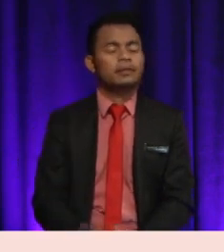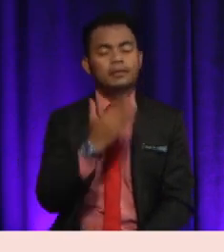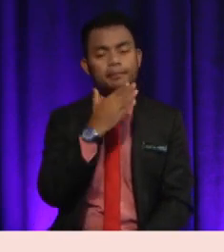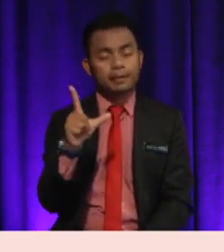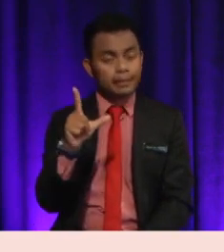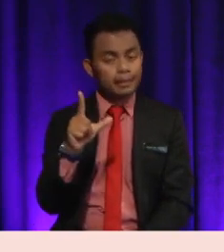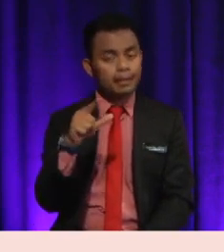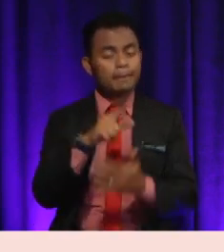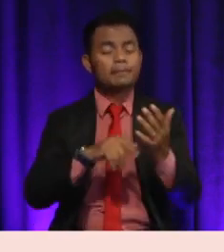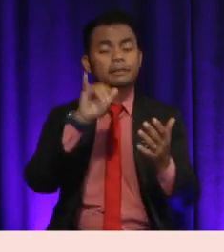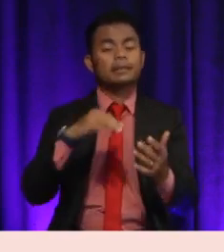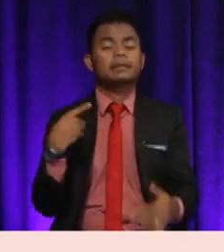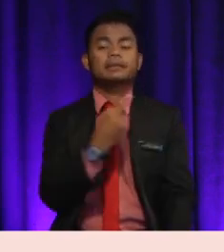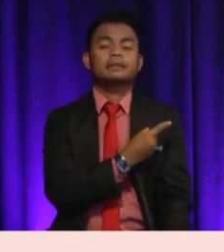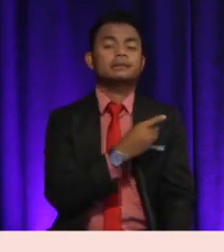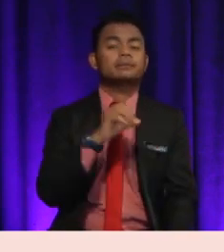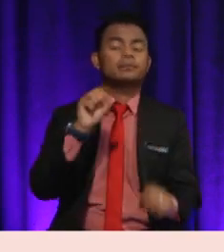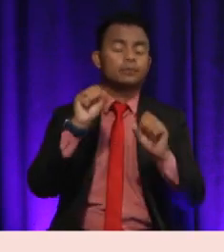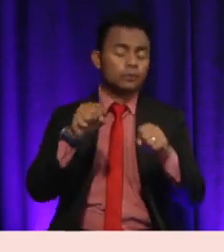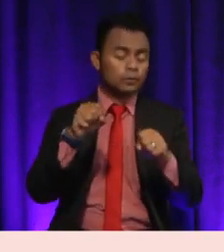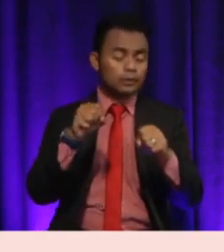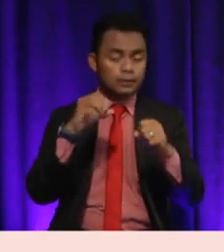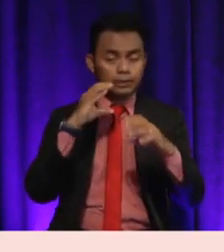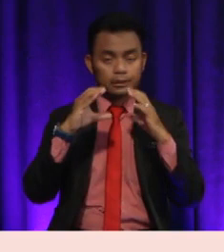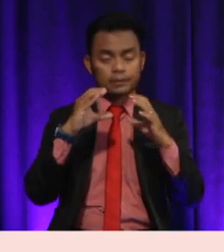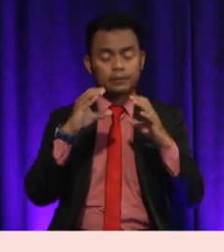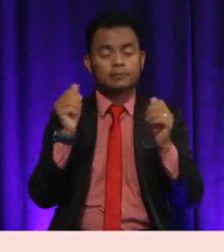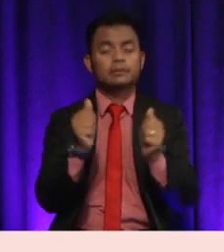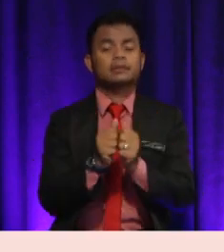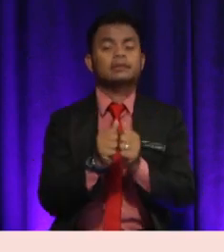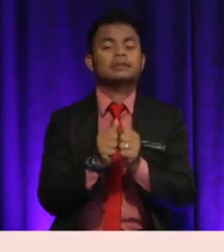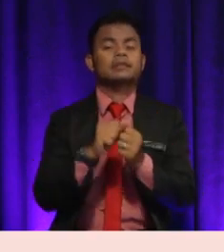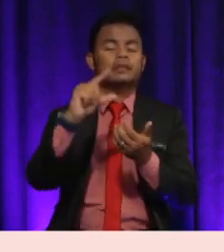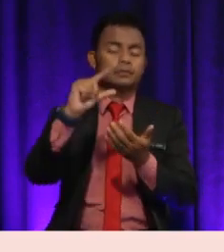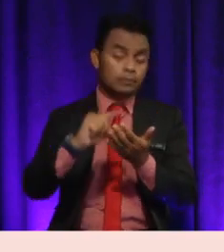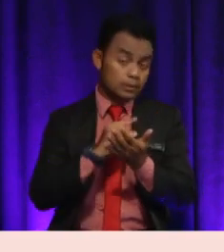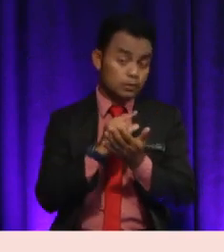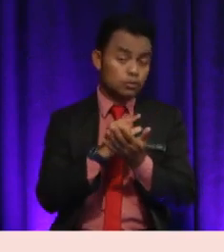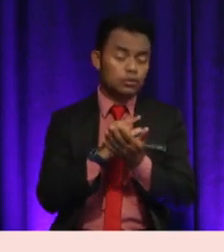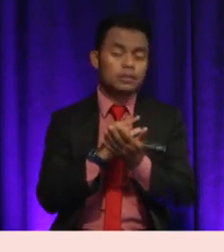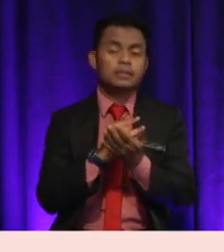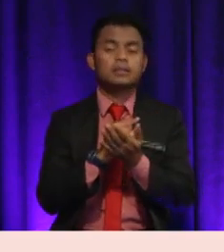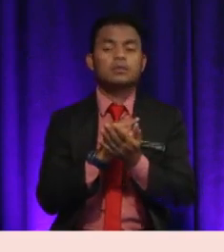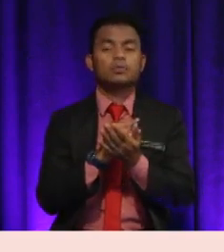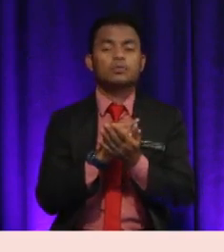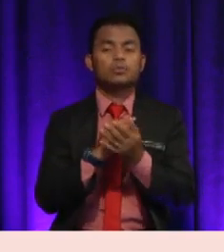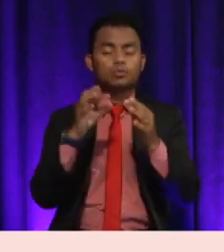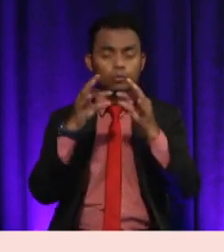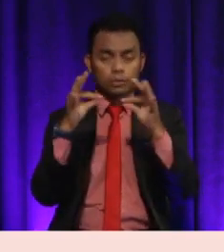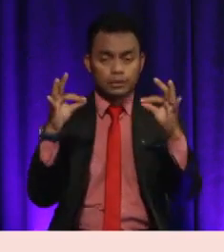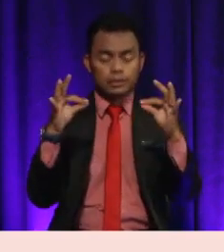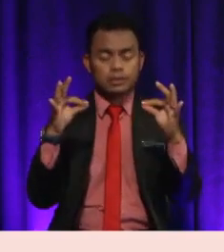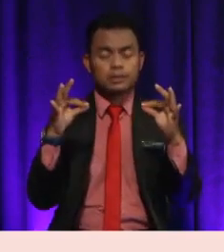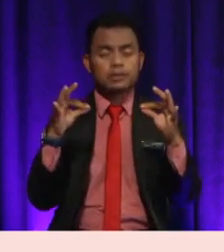what can you tell us using the word compare? What's the best tip that you can share with the viewers about answering the